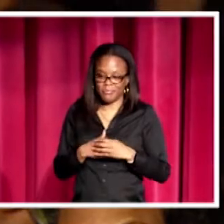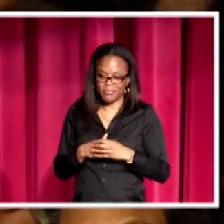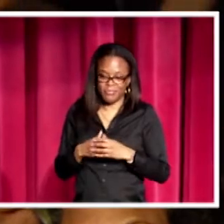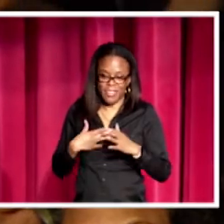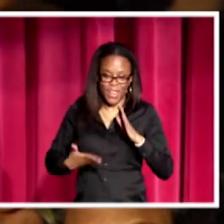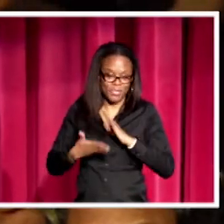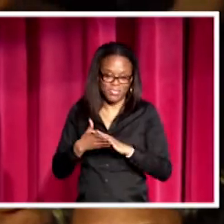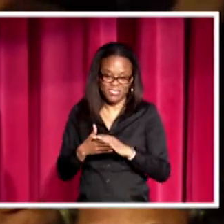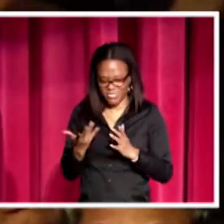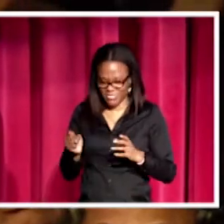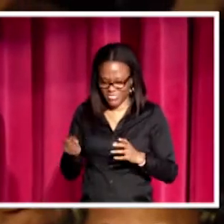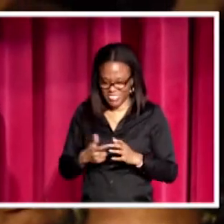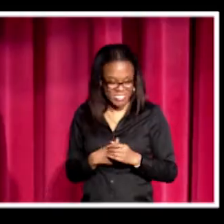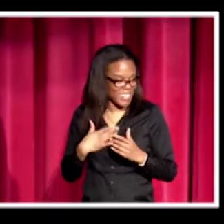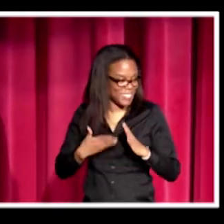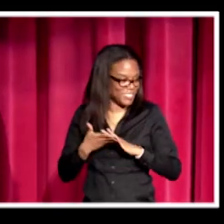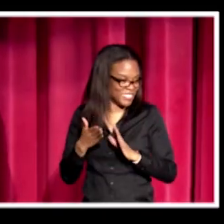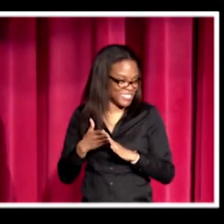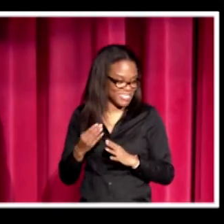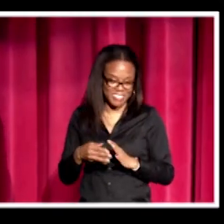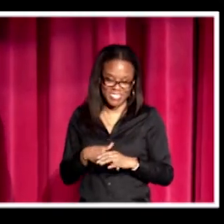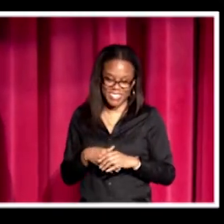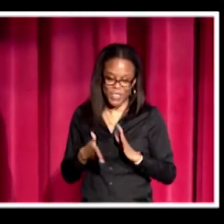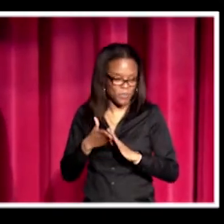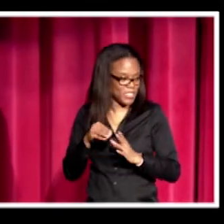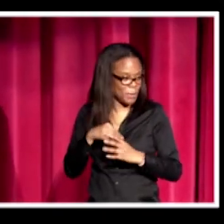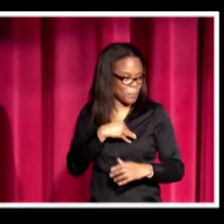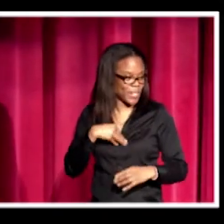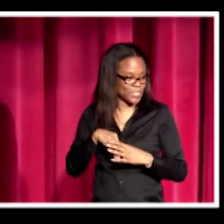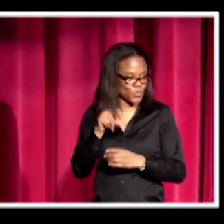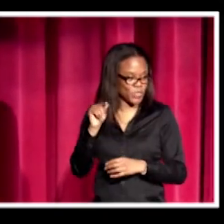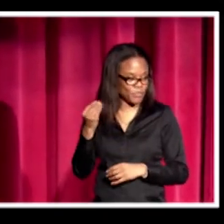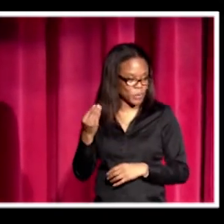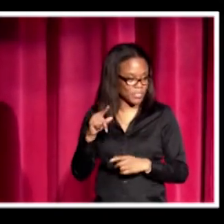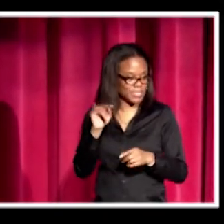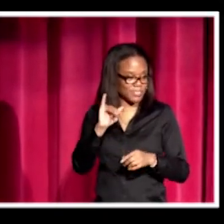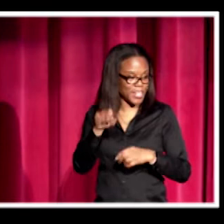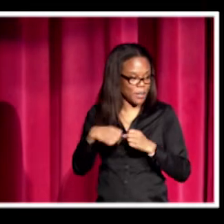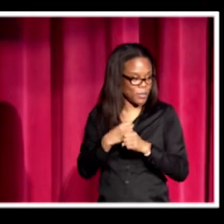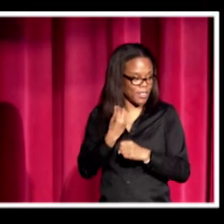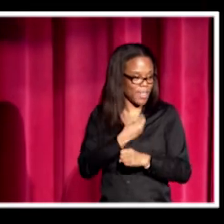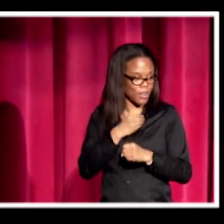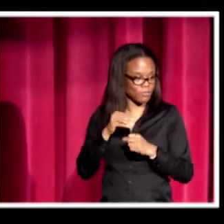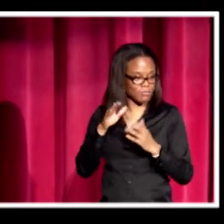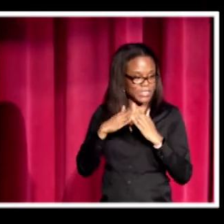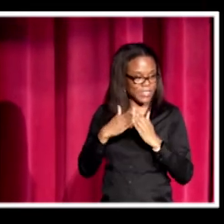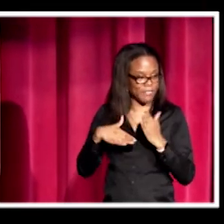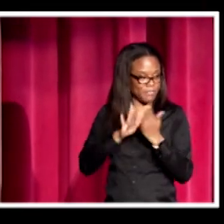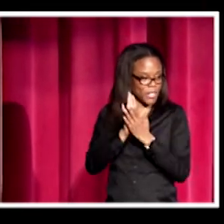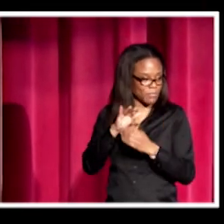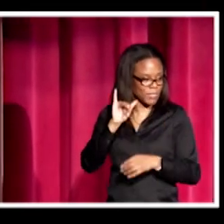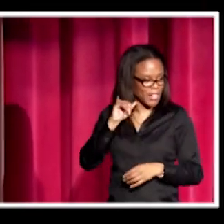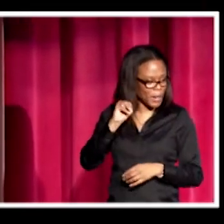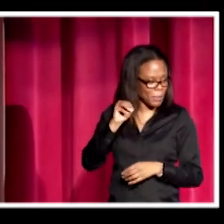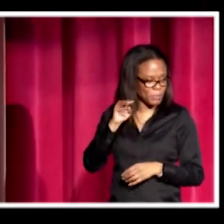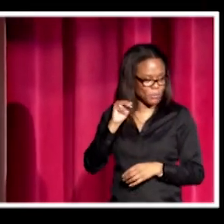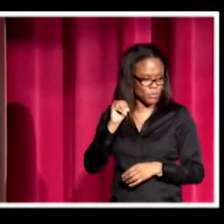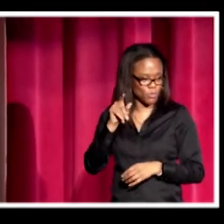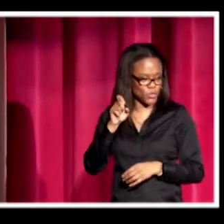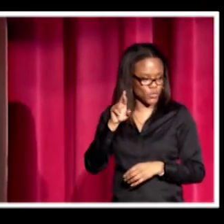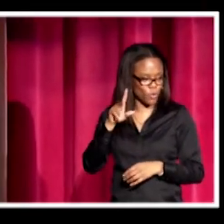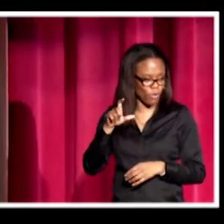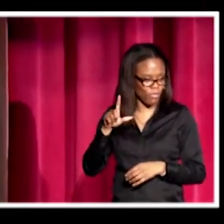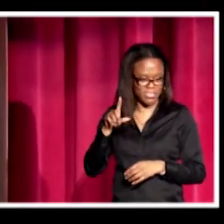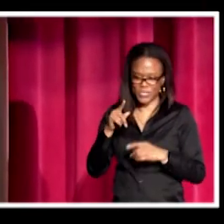I ran for mayor in 2014, the same year our city faced an immeasurable tragedy in the disappearance of